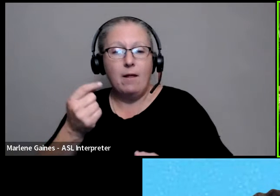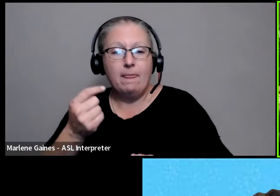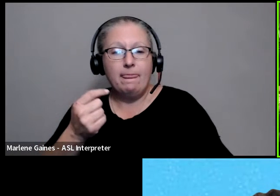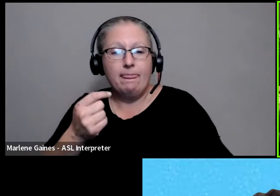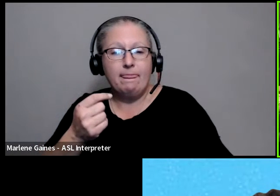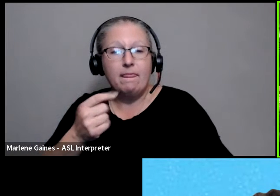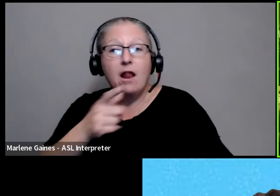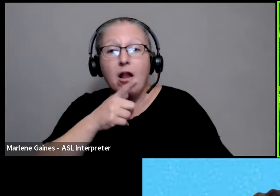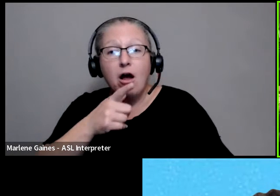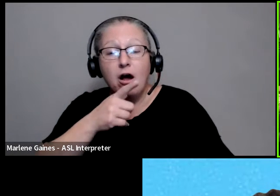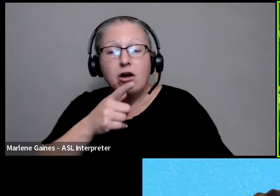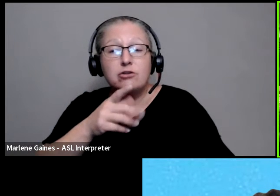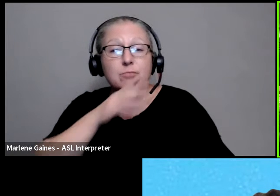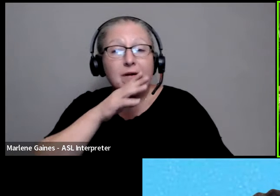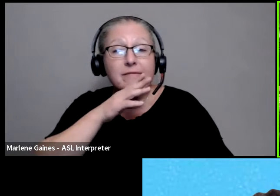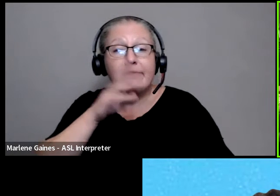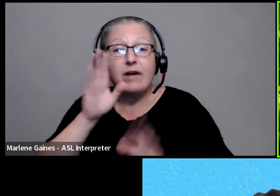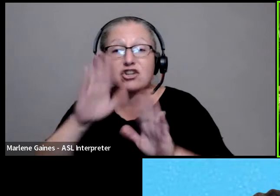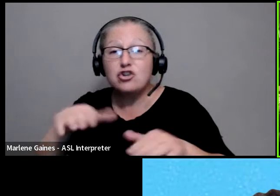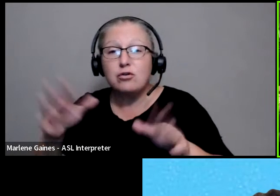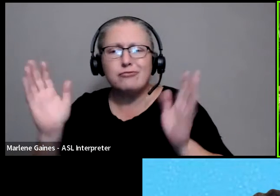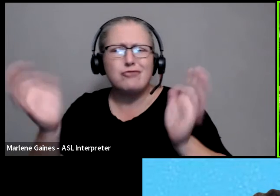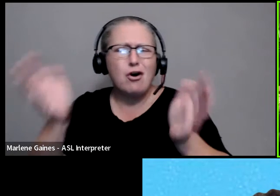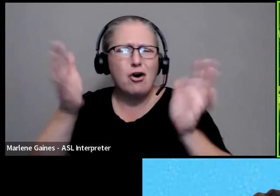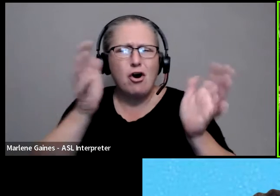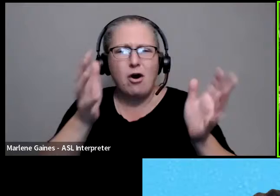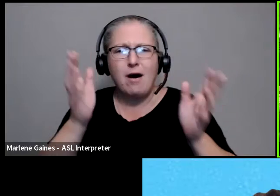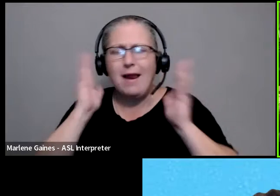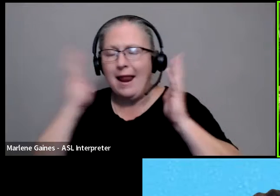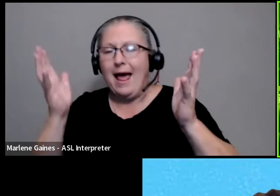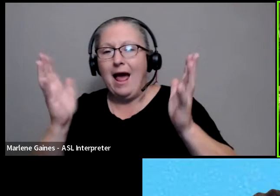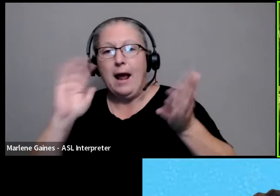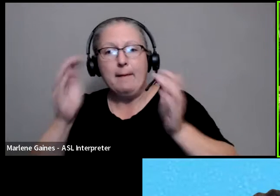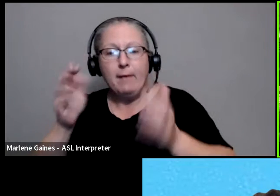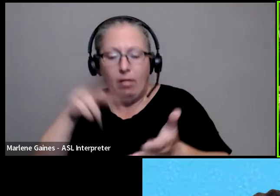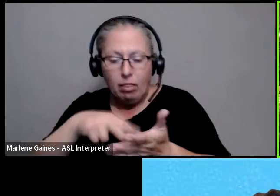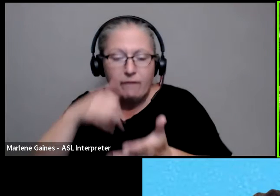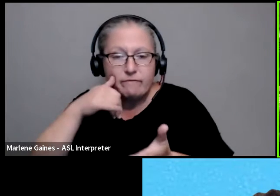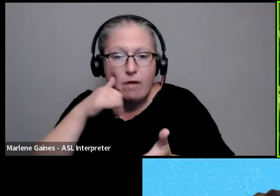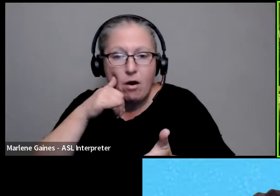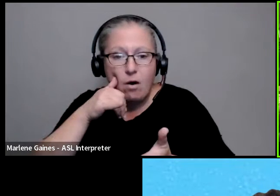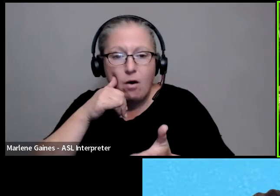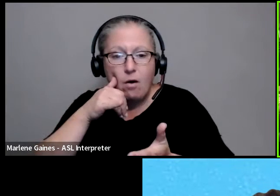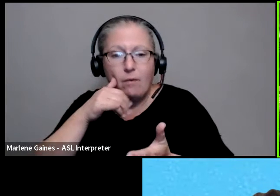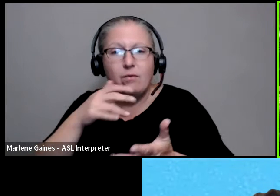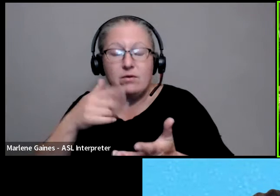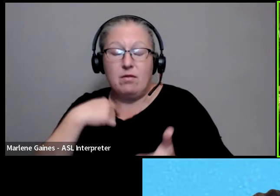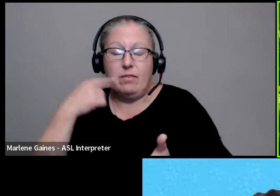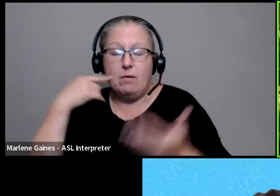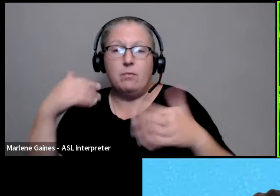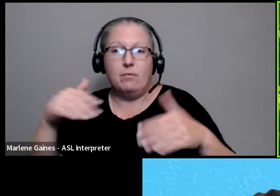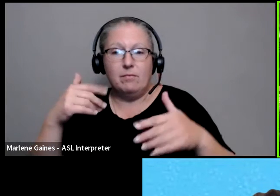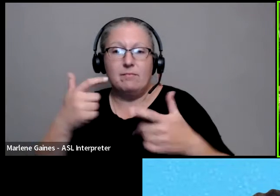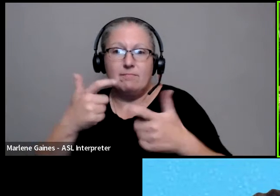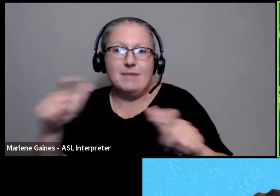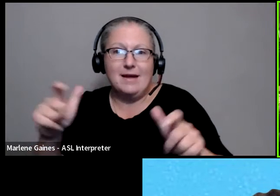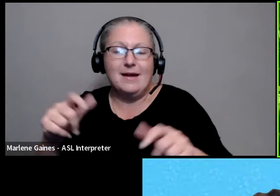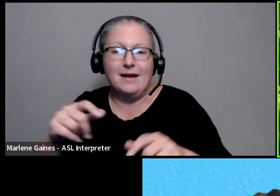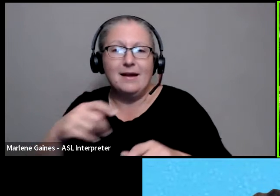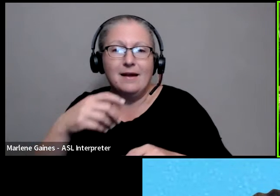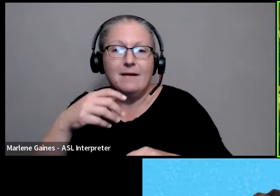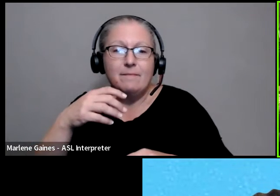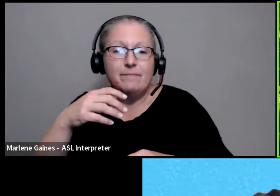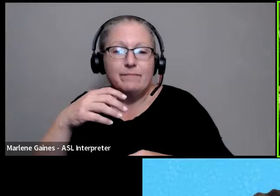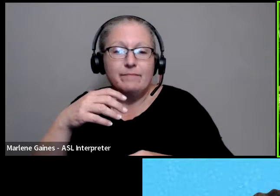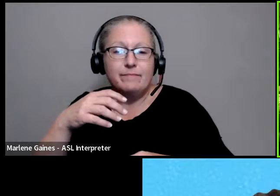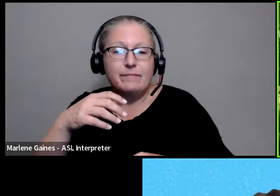at lunch and brunch of kids just talking more to each other as opposed to being on their phones in these rows. And so I thought that was a huge thing. And so the teachers were like,